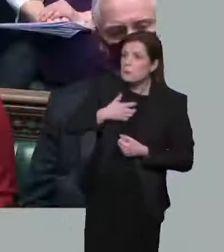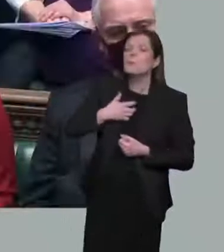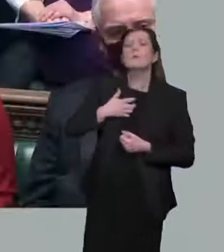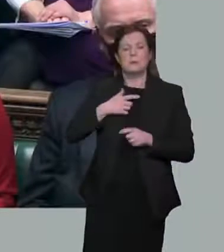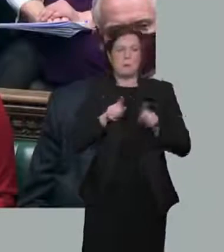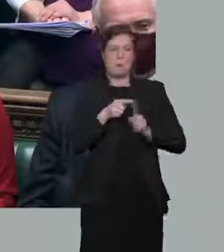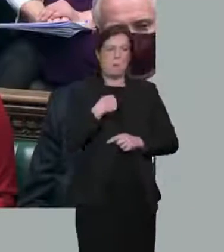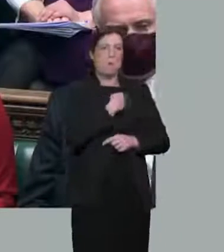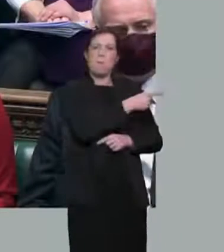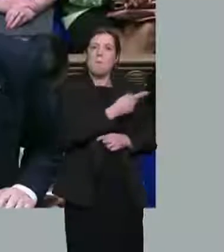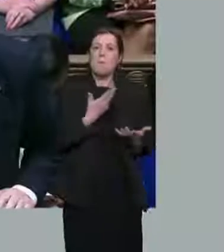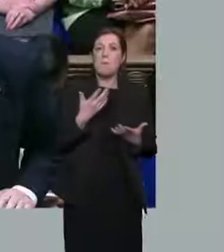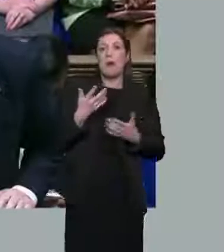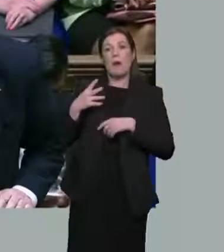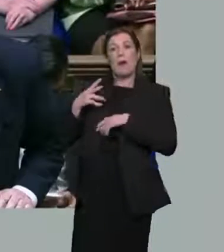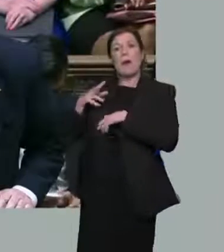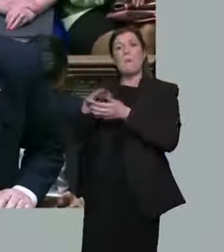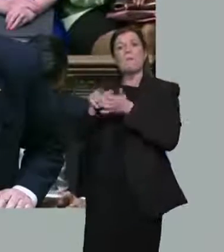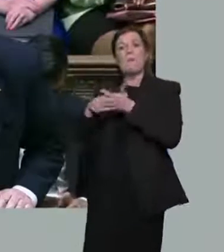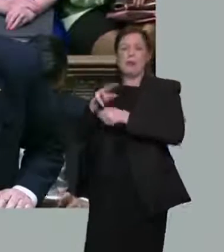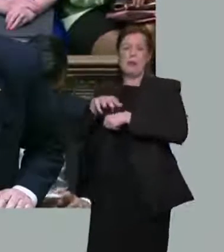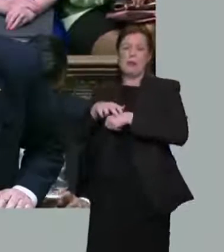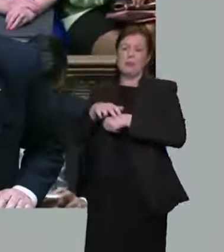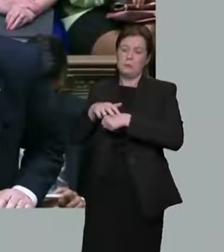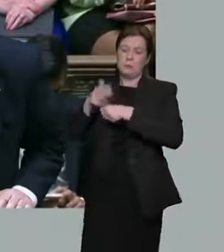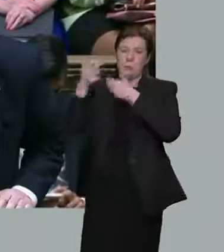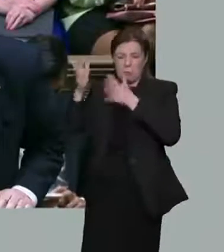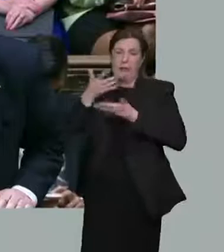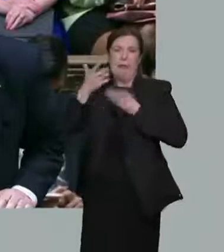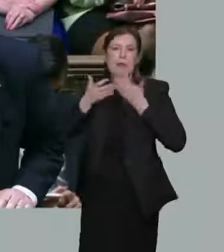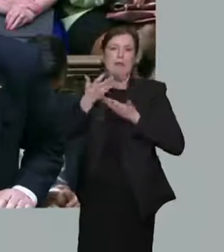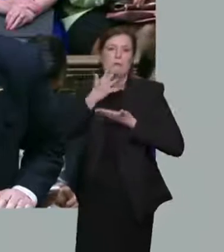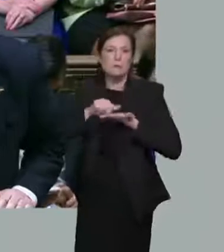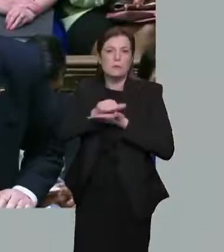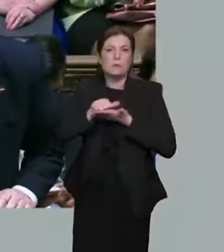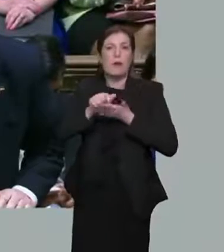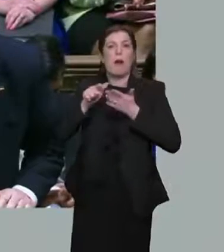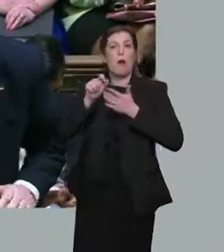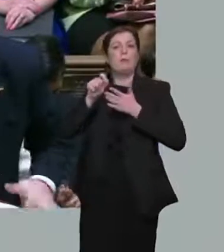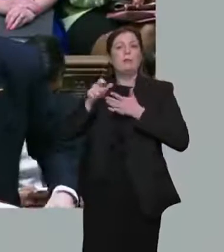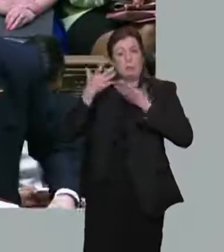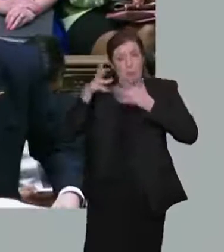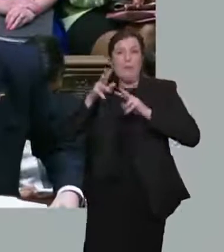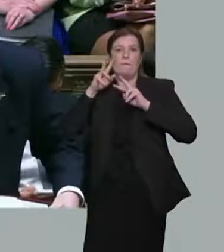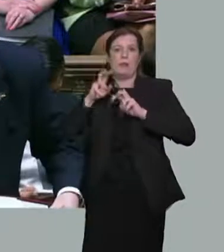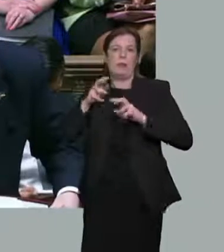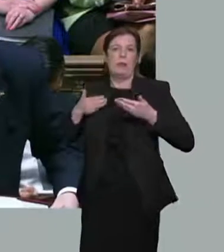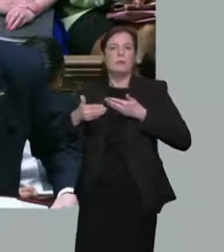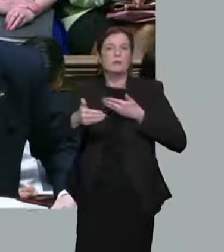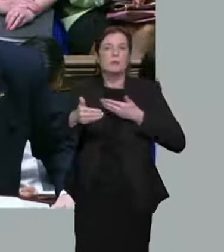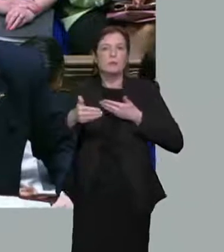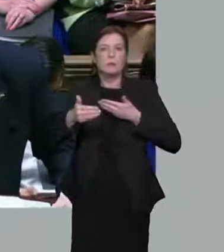Speaker, but the Metropolitan Police have rightly apologised and the IOPC is investigating, and for that reason it would not